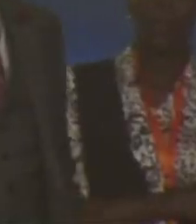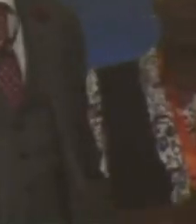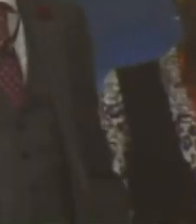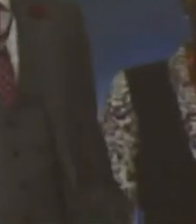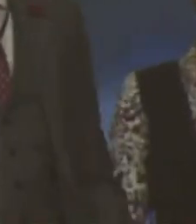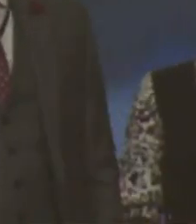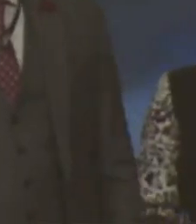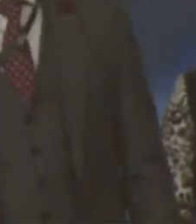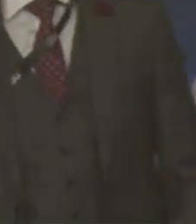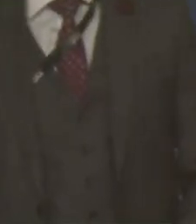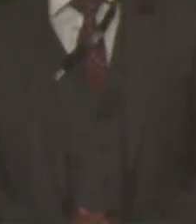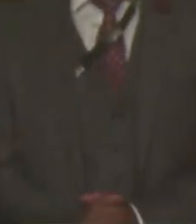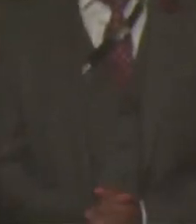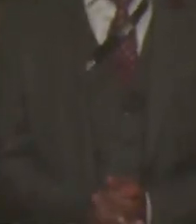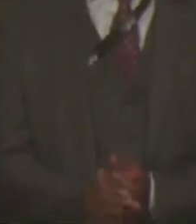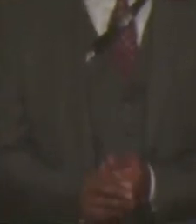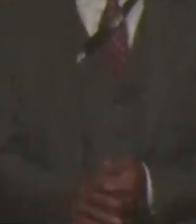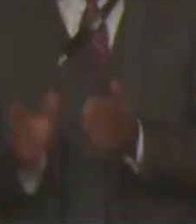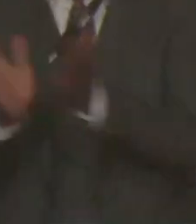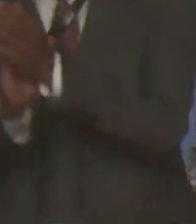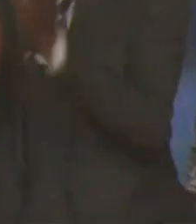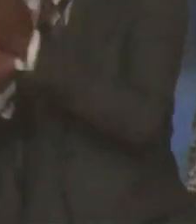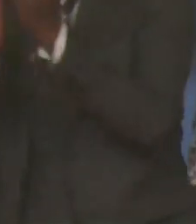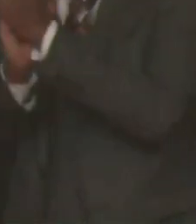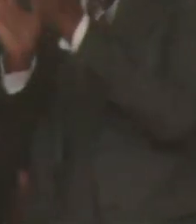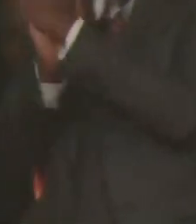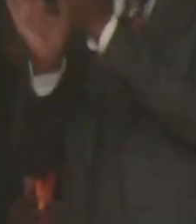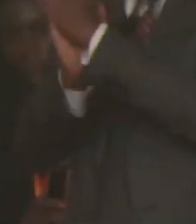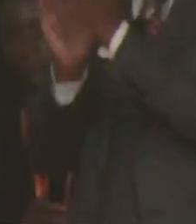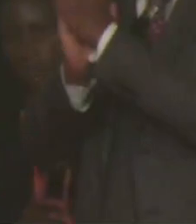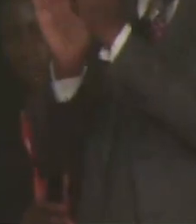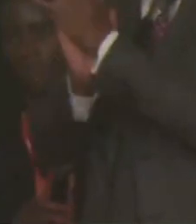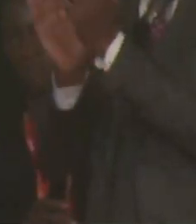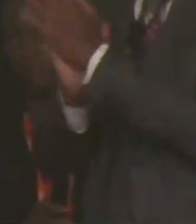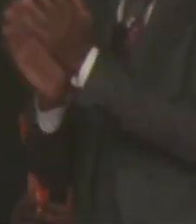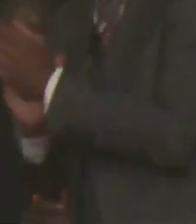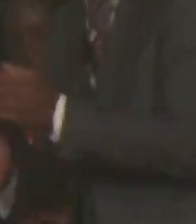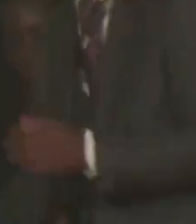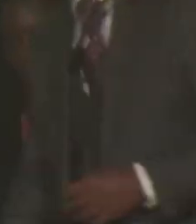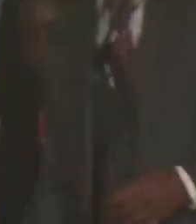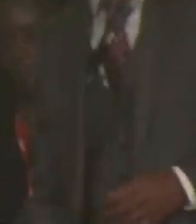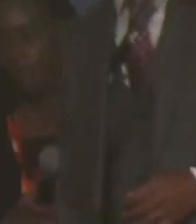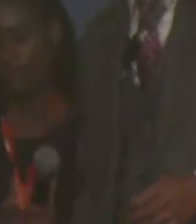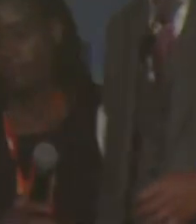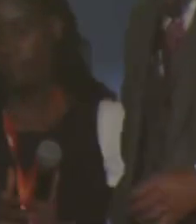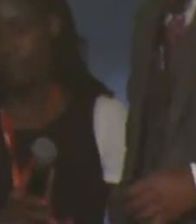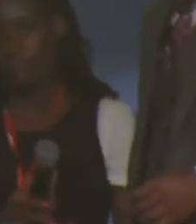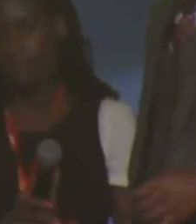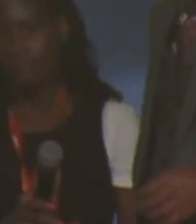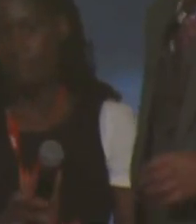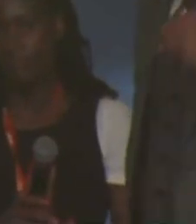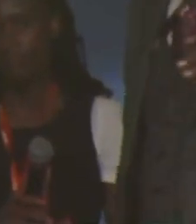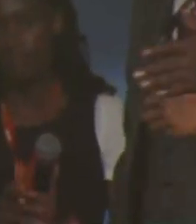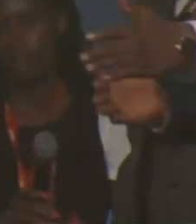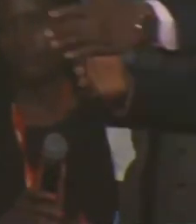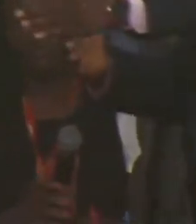We're going to give, God bless you, let's honor them as they go to their seats. Just guide them somewhere. We're going to give